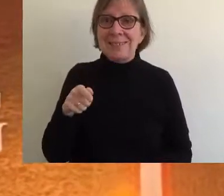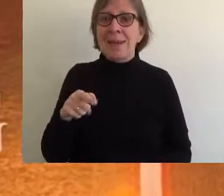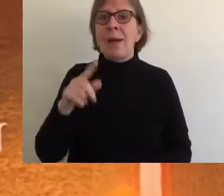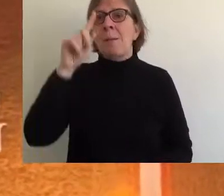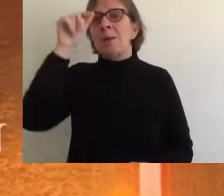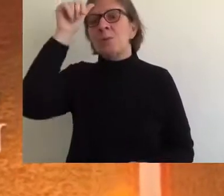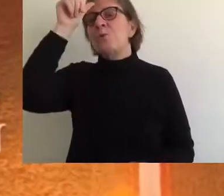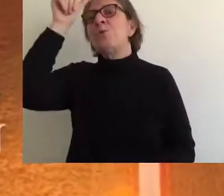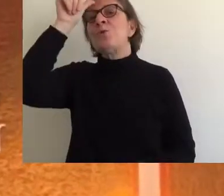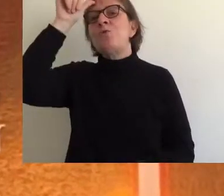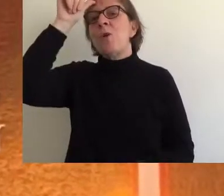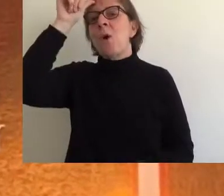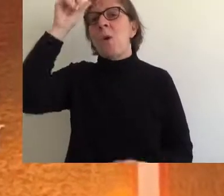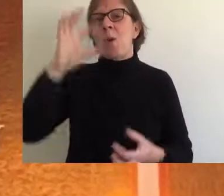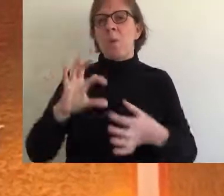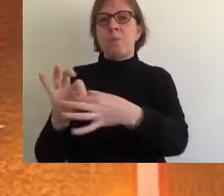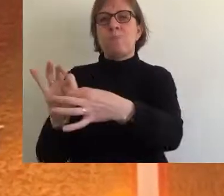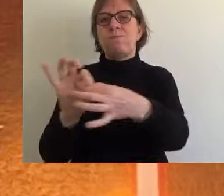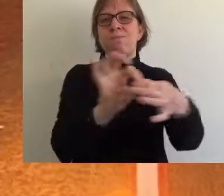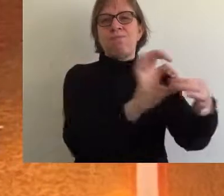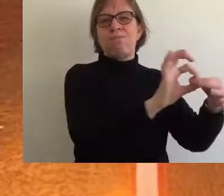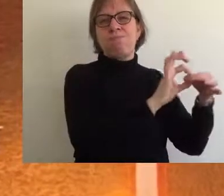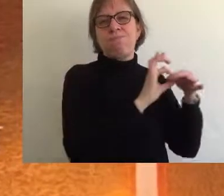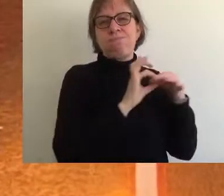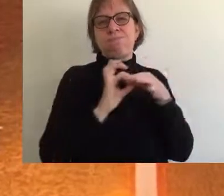we are one in him.